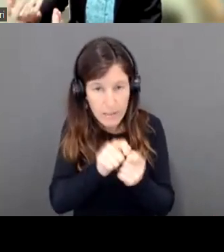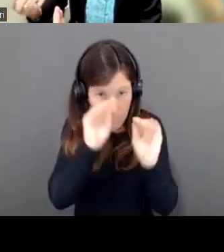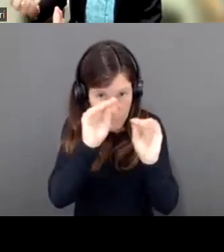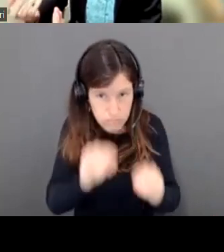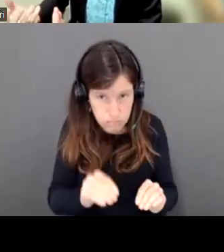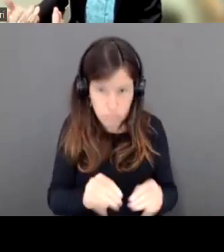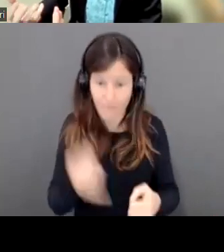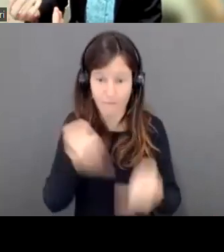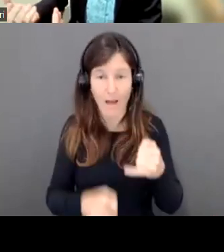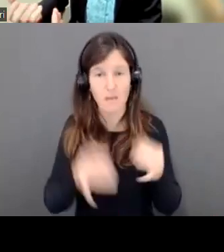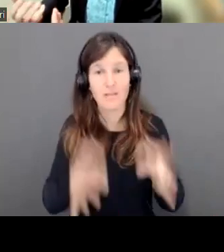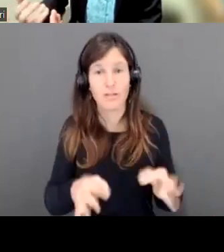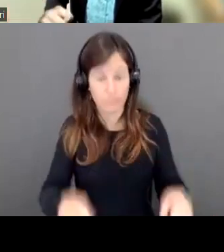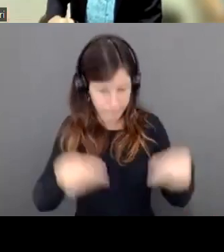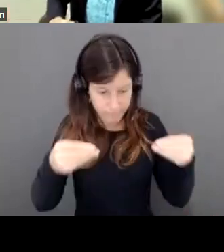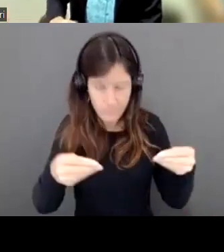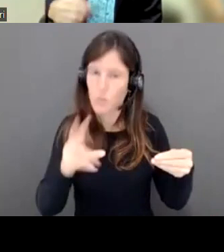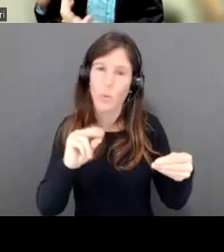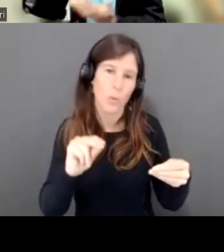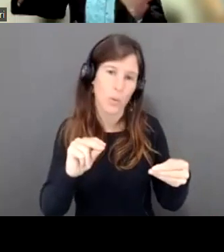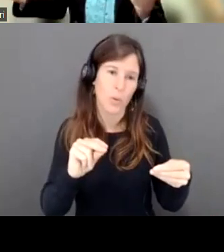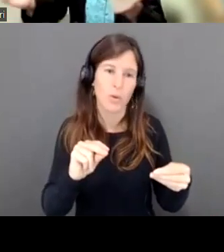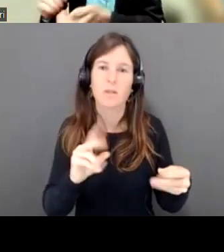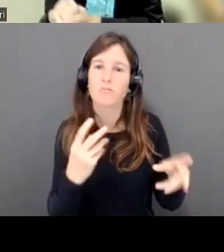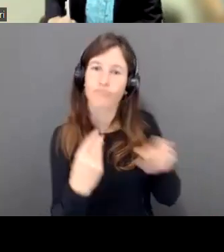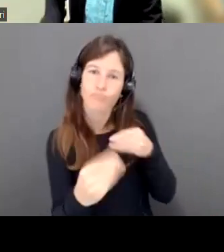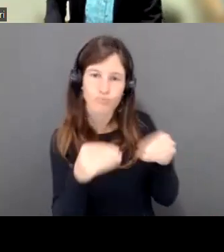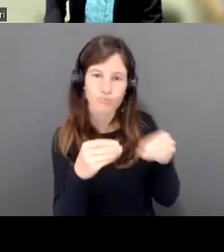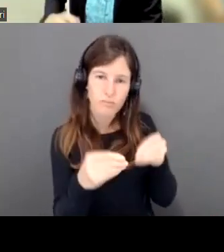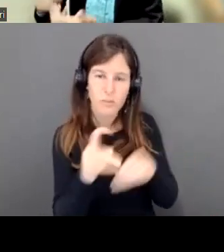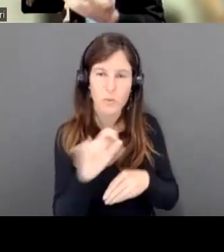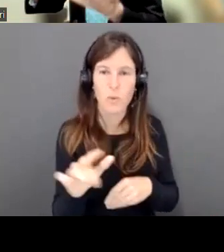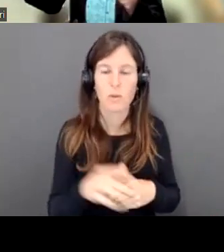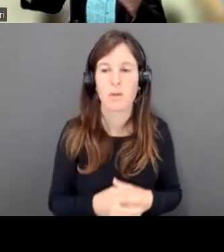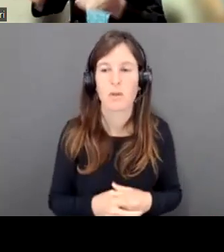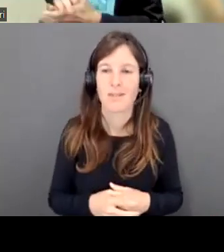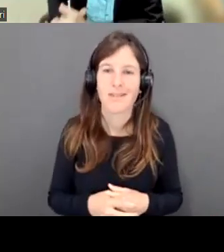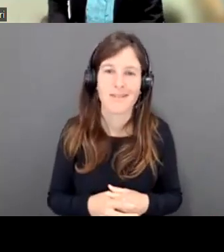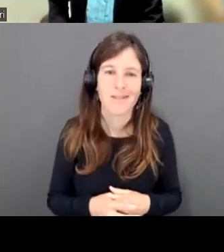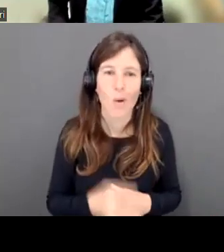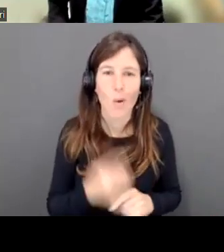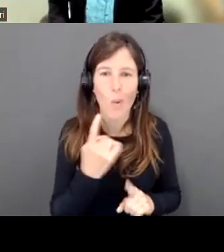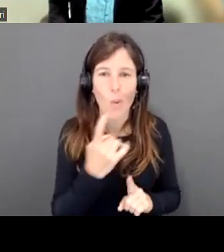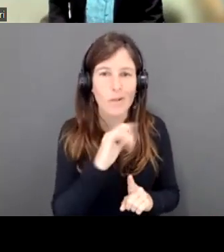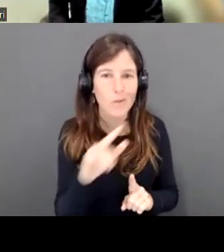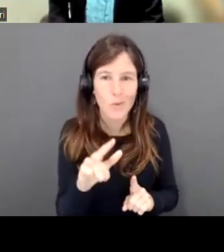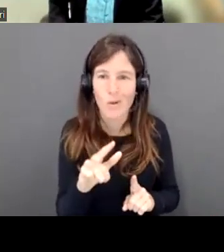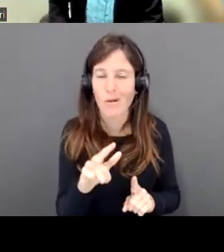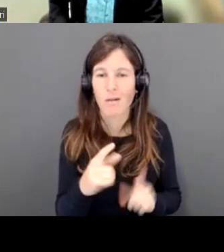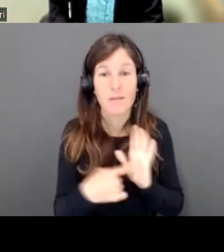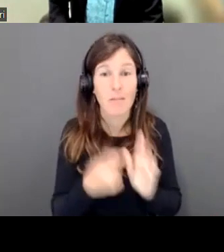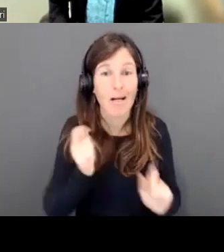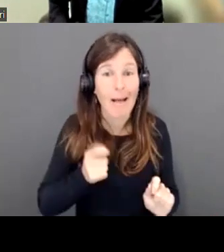right? A hammer is great for a carpenter. They can build anything, including, buildings and homes.